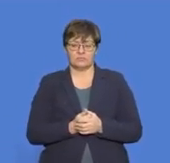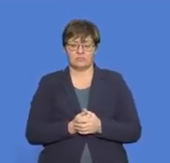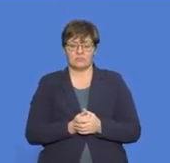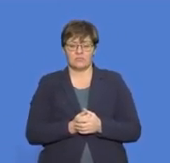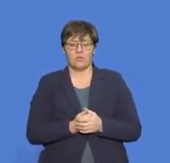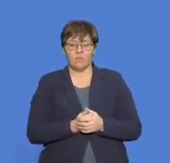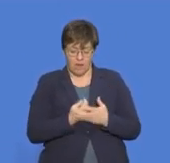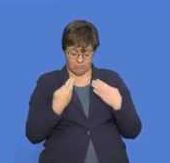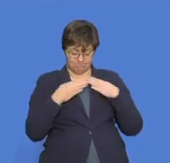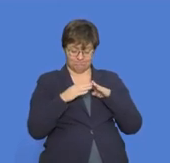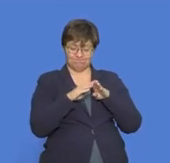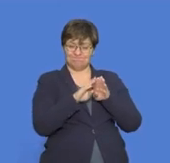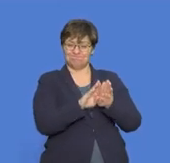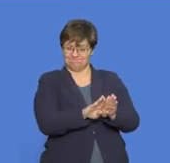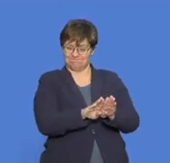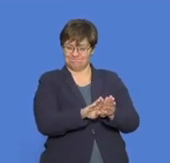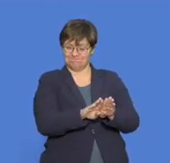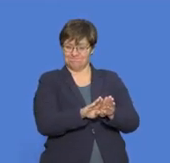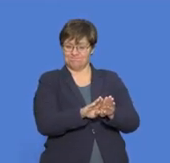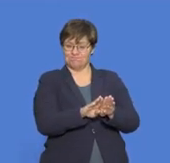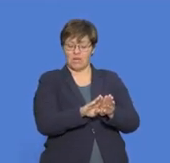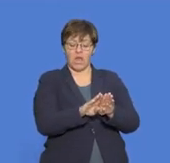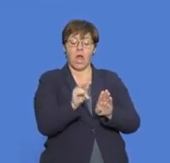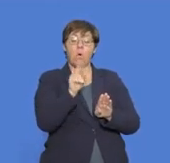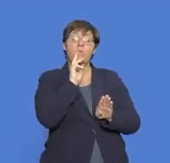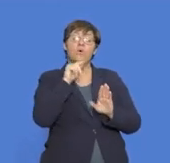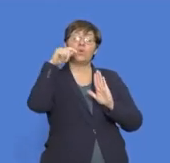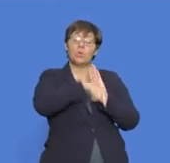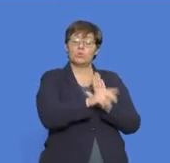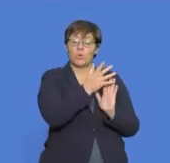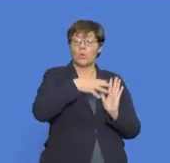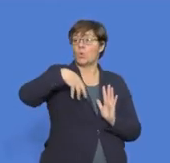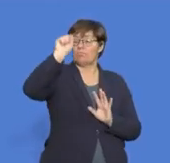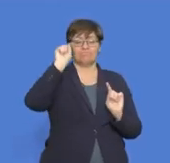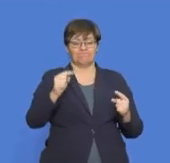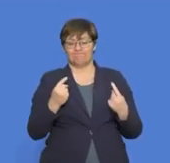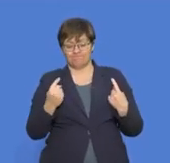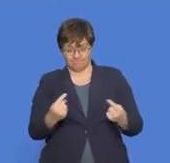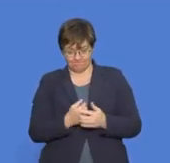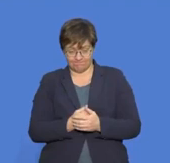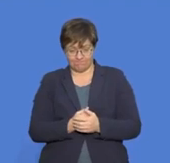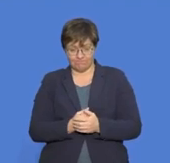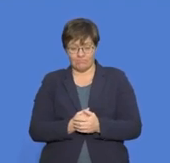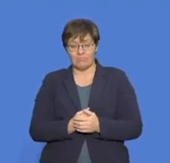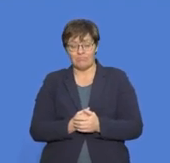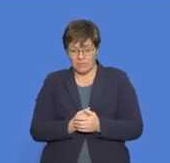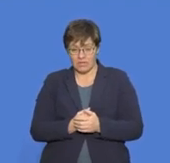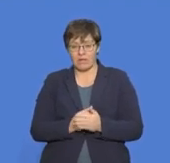because the stomata are closed, more transpiration can't occur, so your transpiration rate then